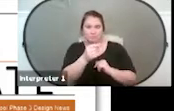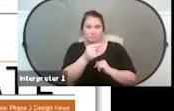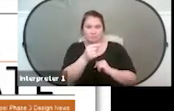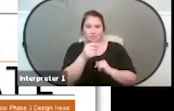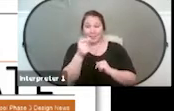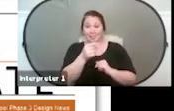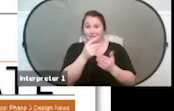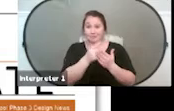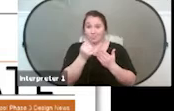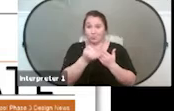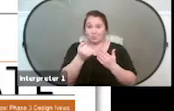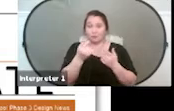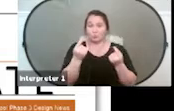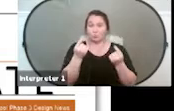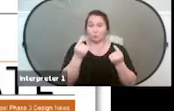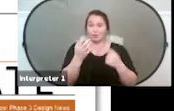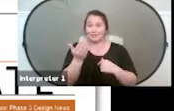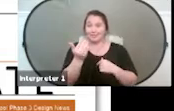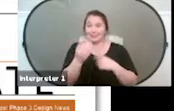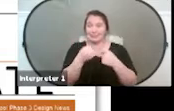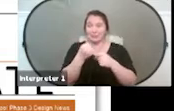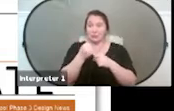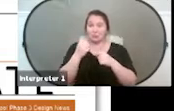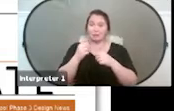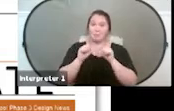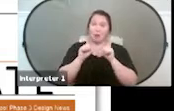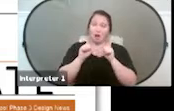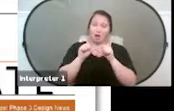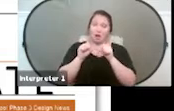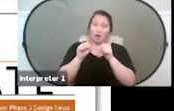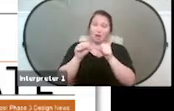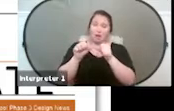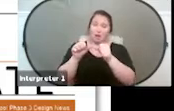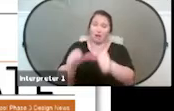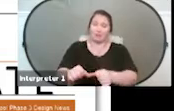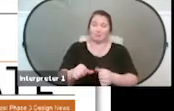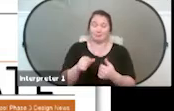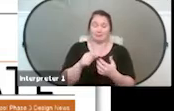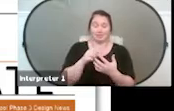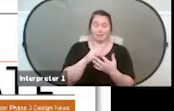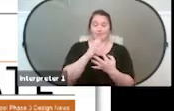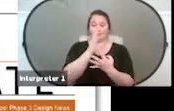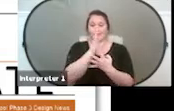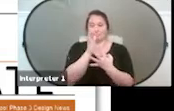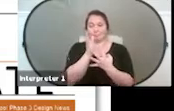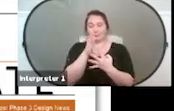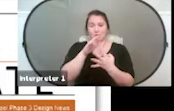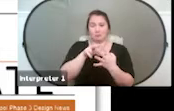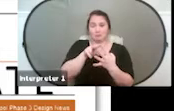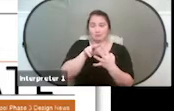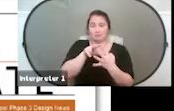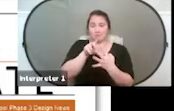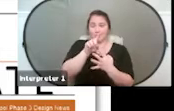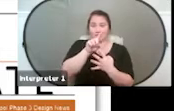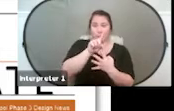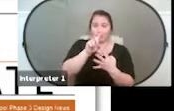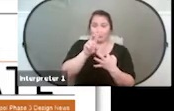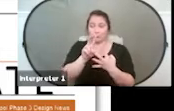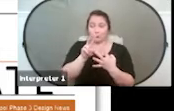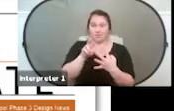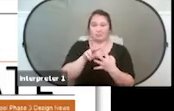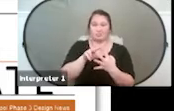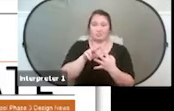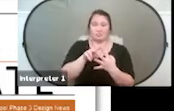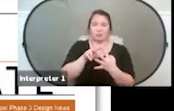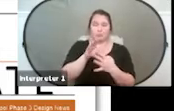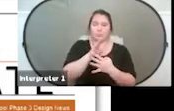basically been under construction for 15 years. Phase 1 and 2 rolled together fairly seamlessly between bond